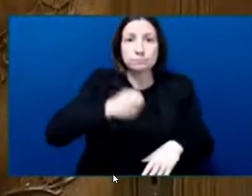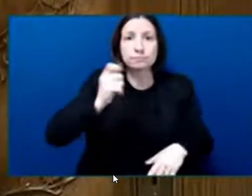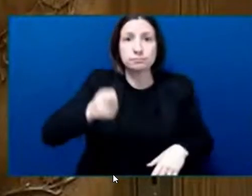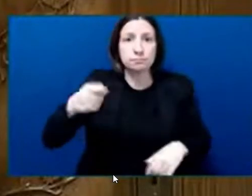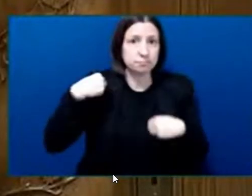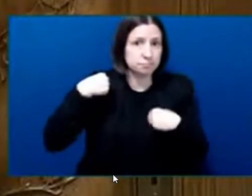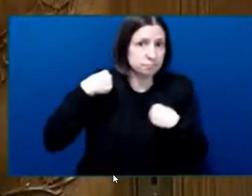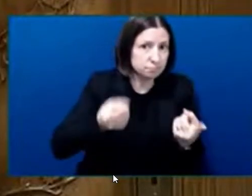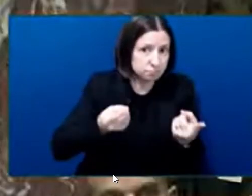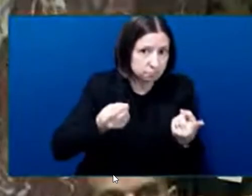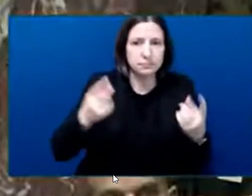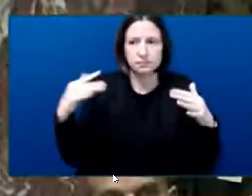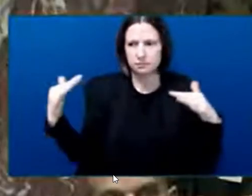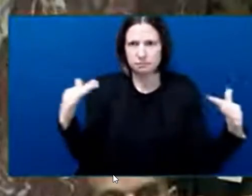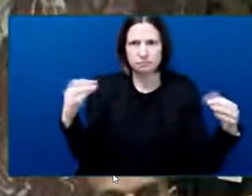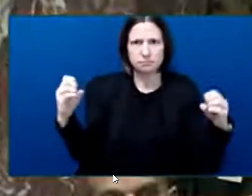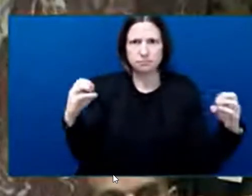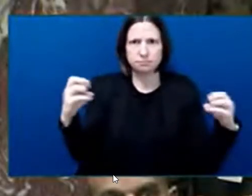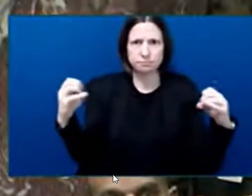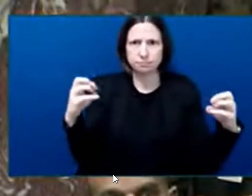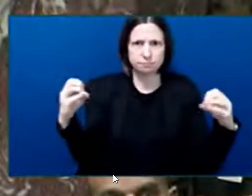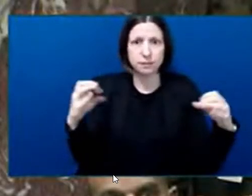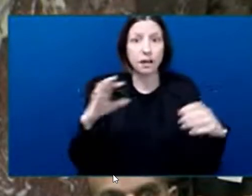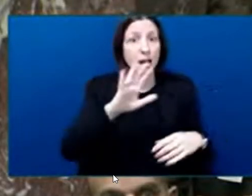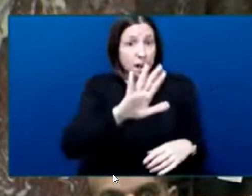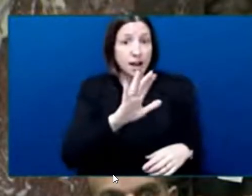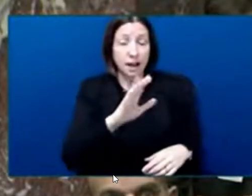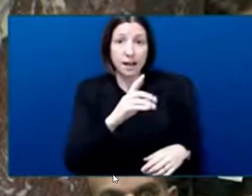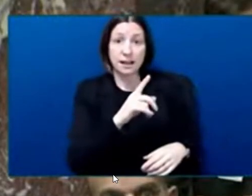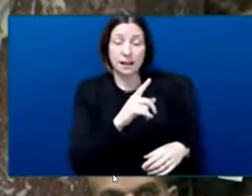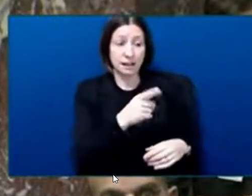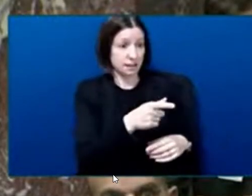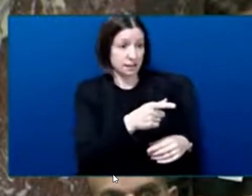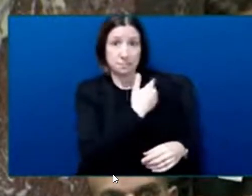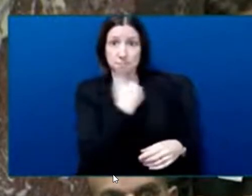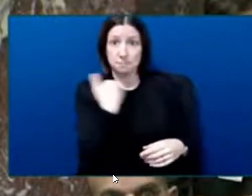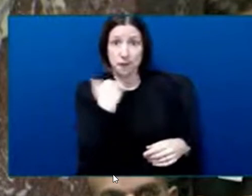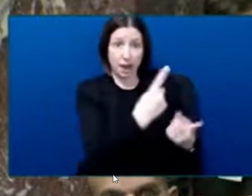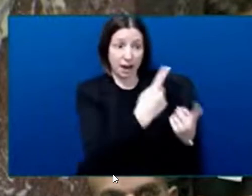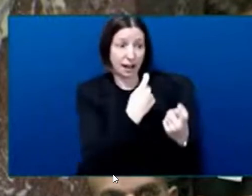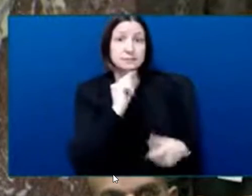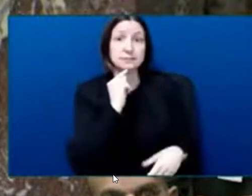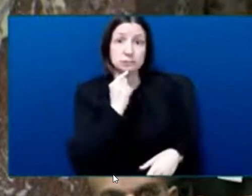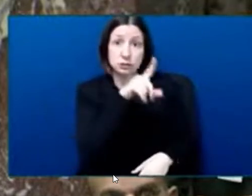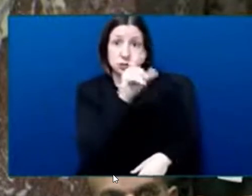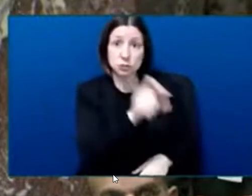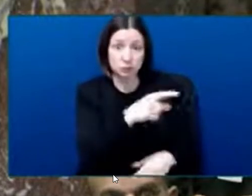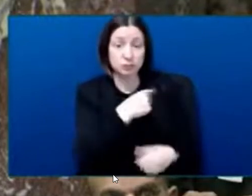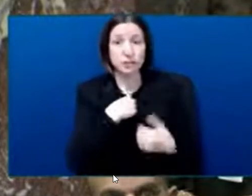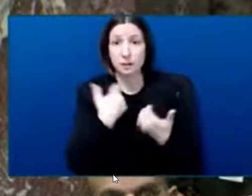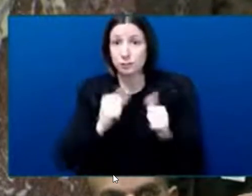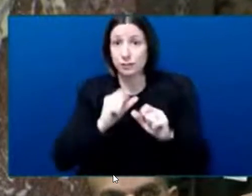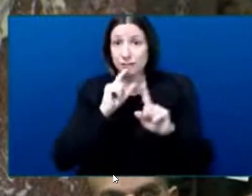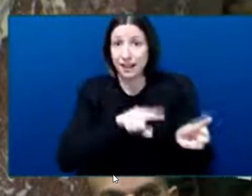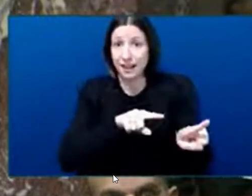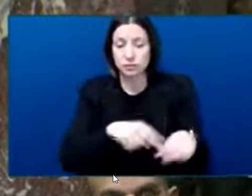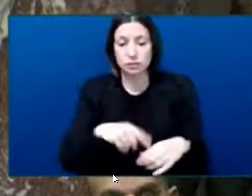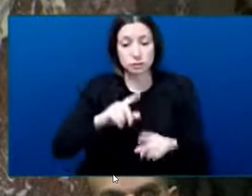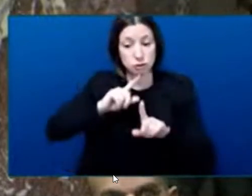Mr. Speaker, it was a serious question, and I'm trying to provide a serious answer. Yes, it's under consideration. Every tool in the toolkit